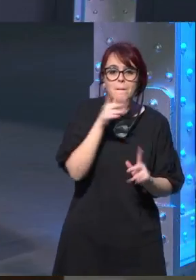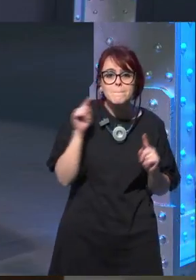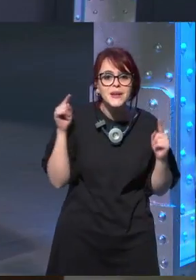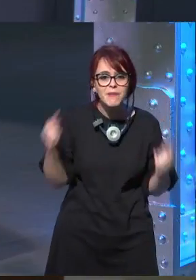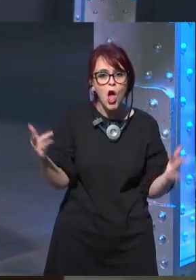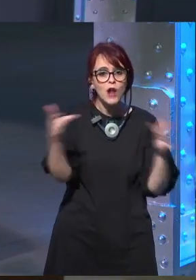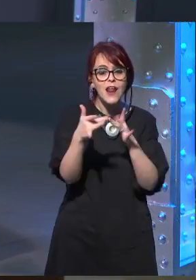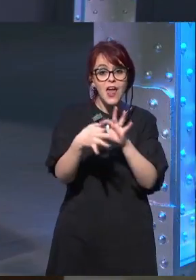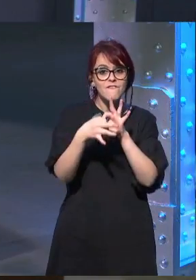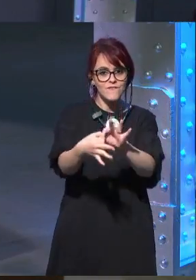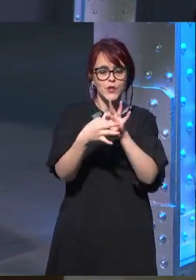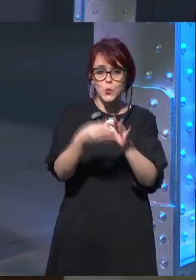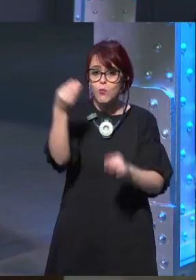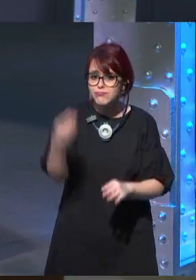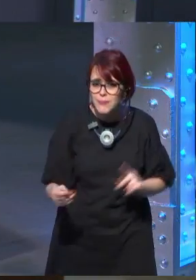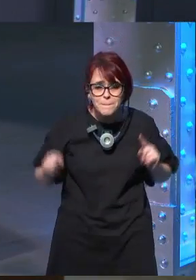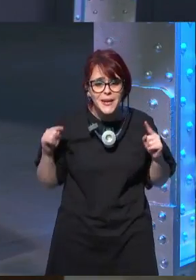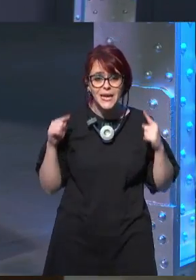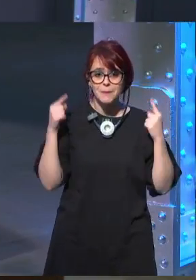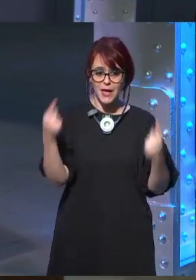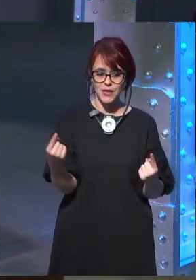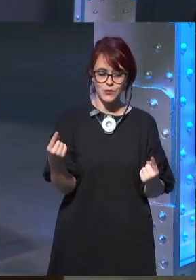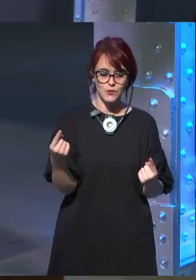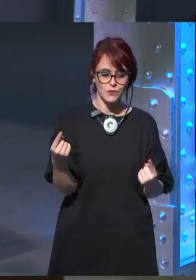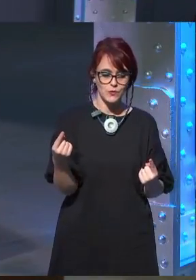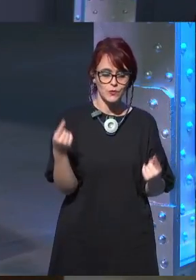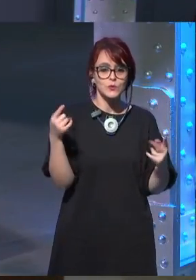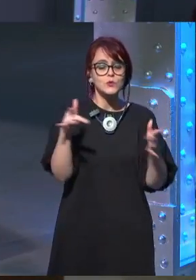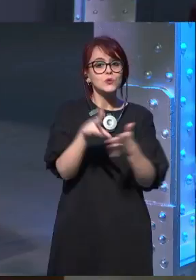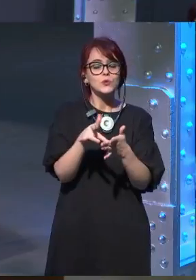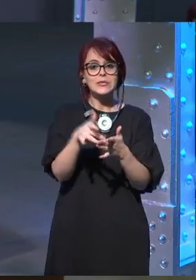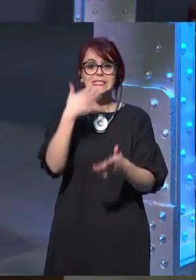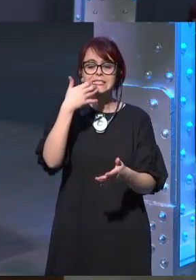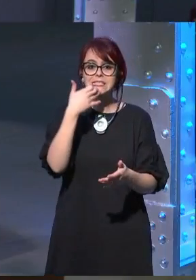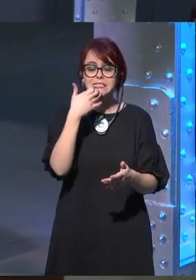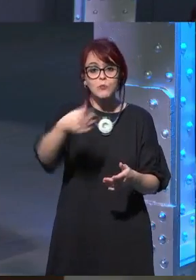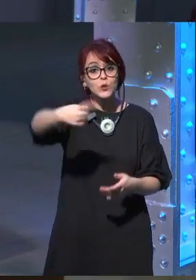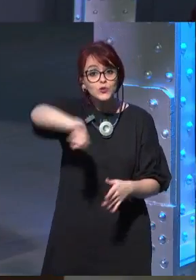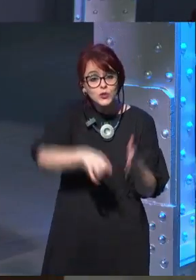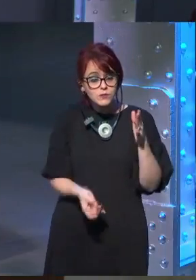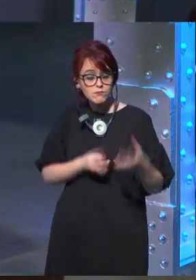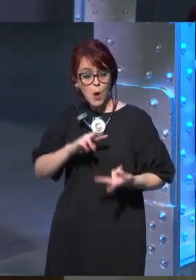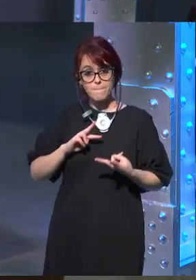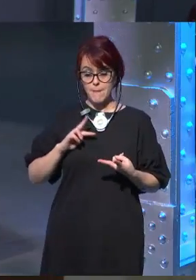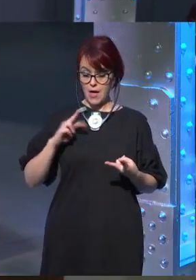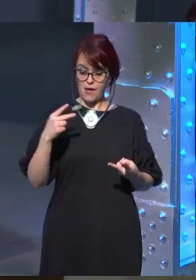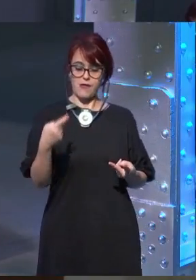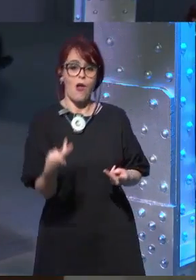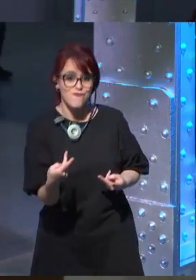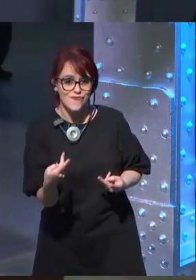relationship. Right? Now, chances are, if you haven't run into an asshole yet, you will. It will